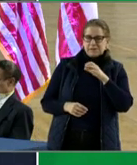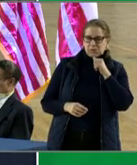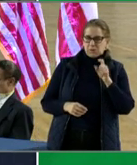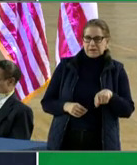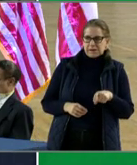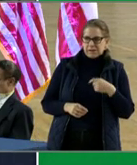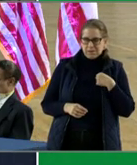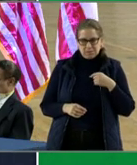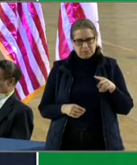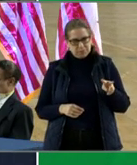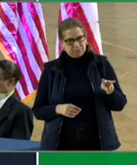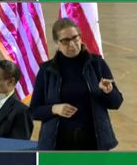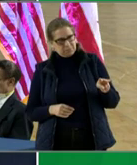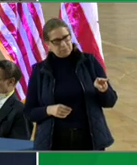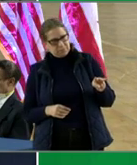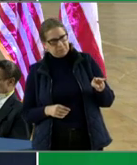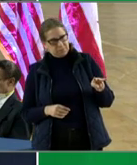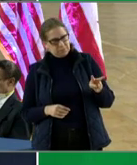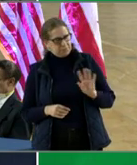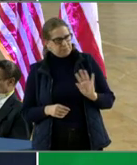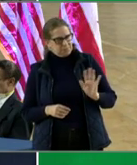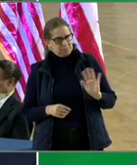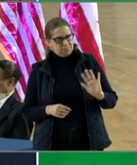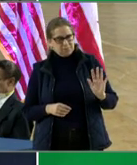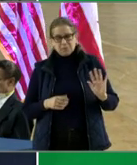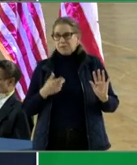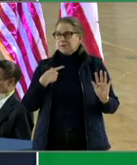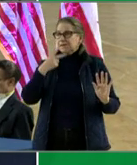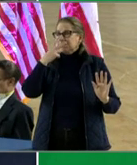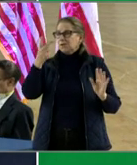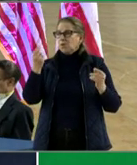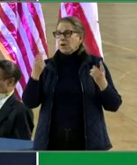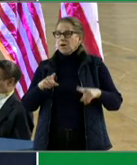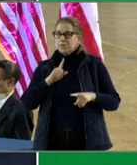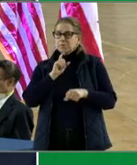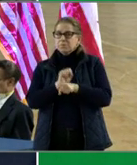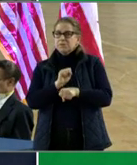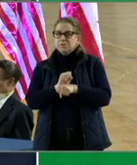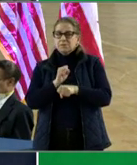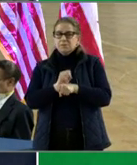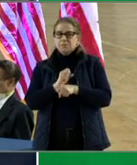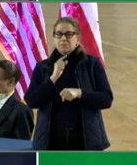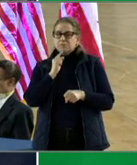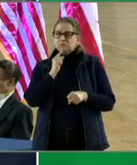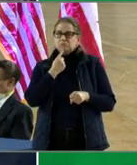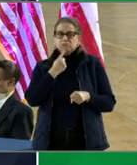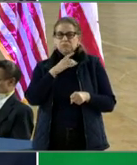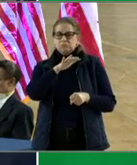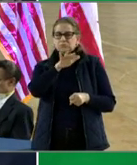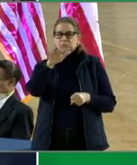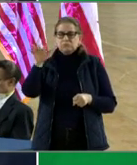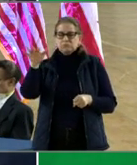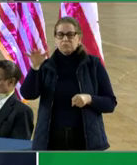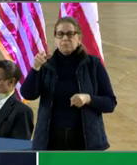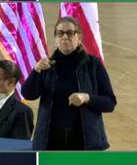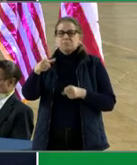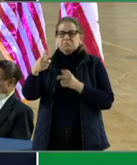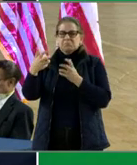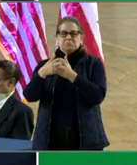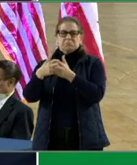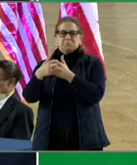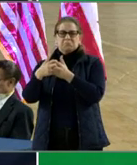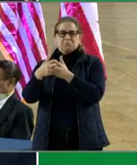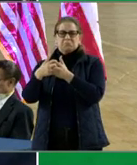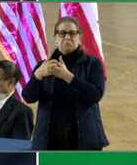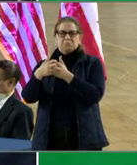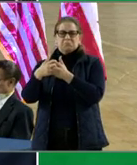district, and felt that a model that did not overestimate the impact of social distancing in the United States, and